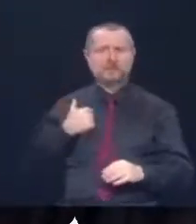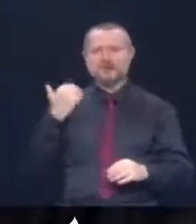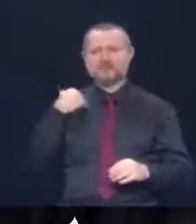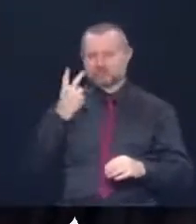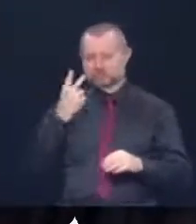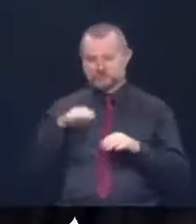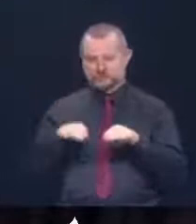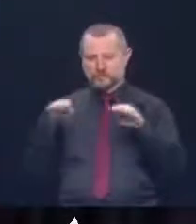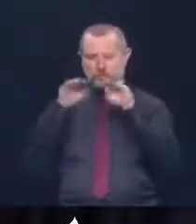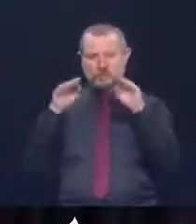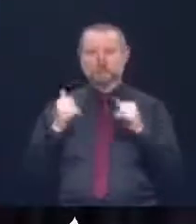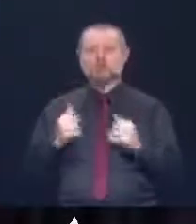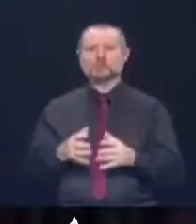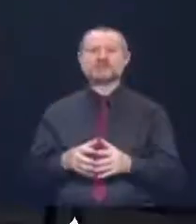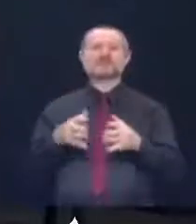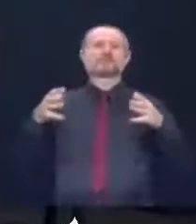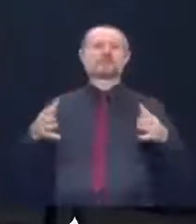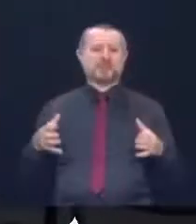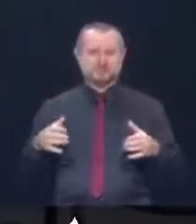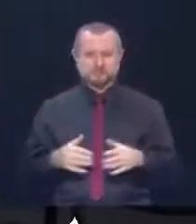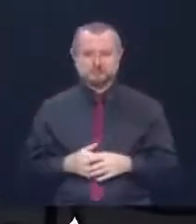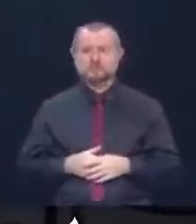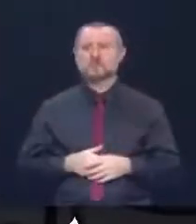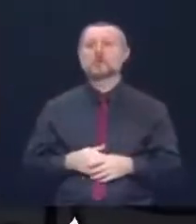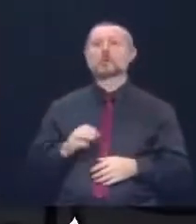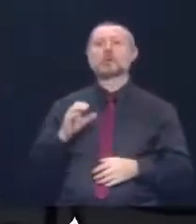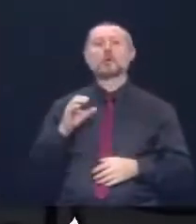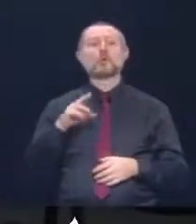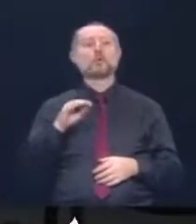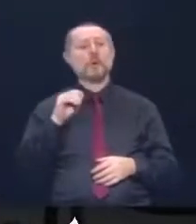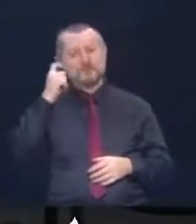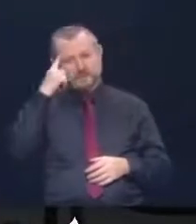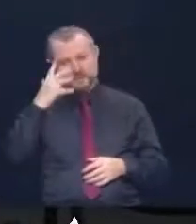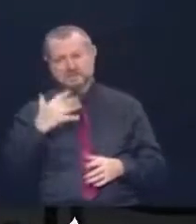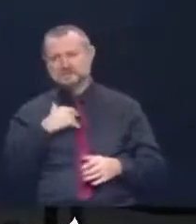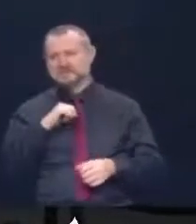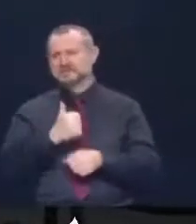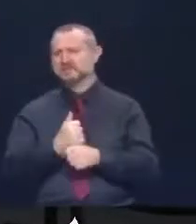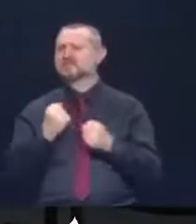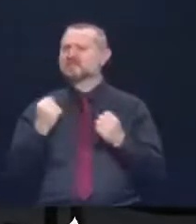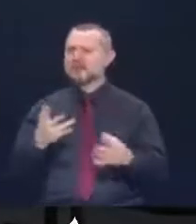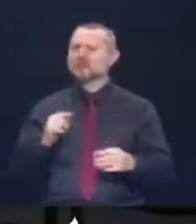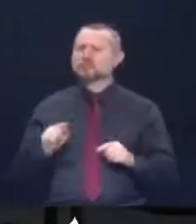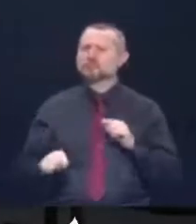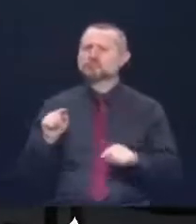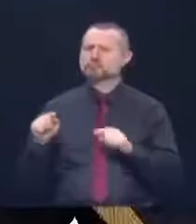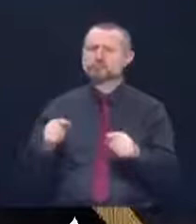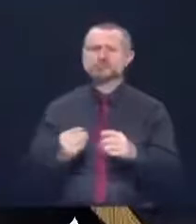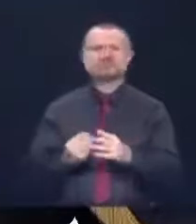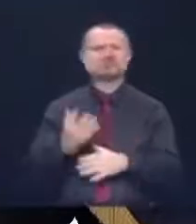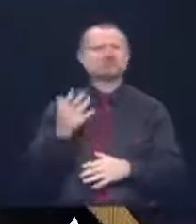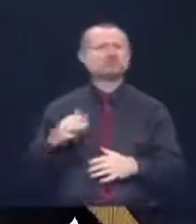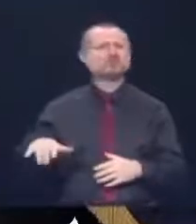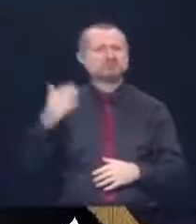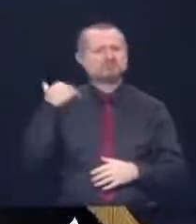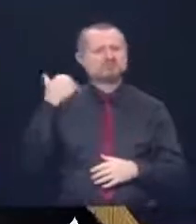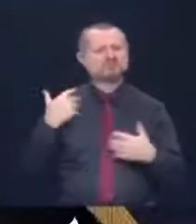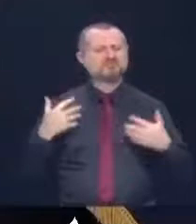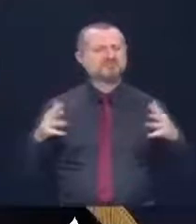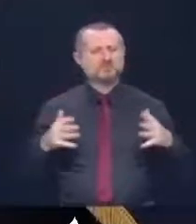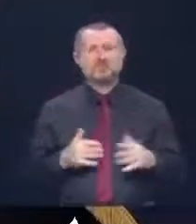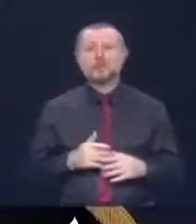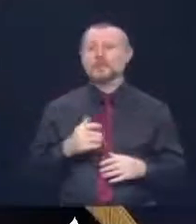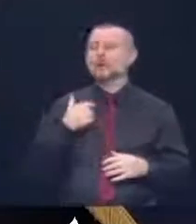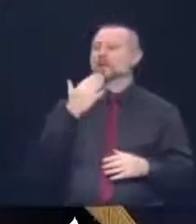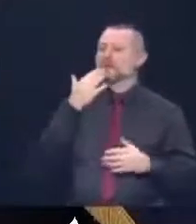more capacity if needed. We set up a number of emergency facilities in the spring. Thank God we didn't